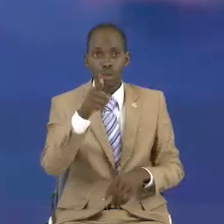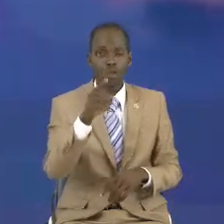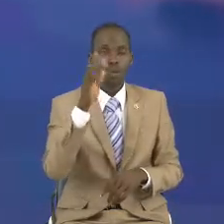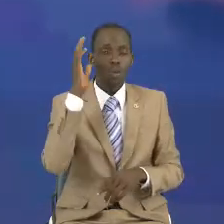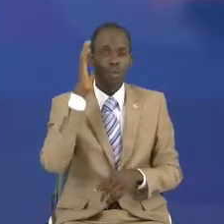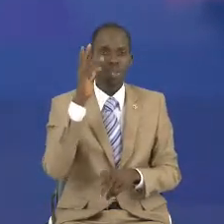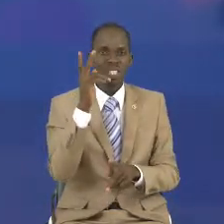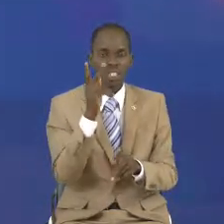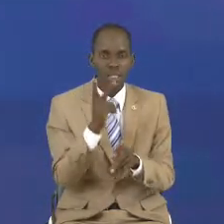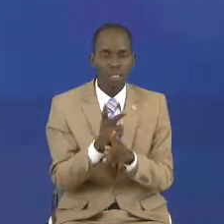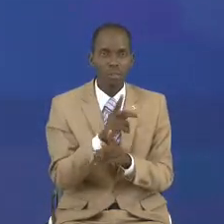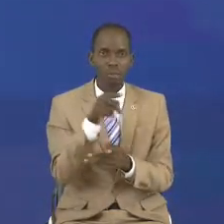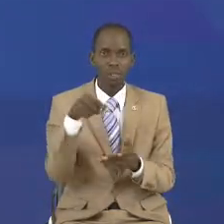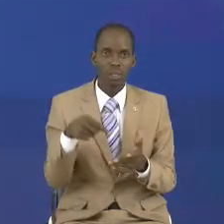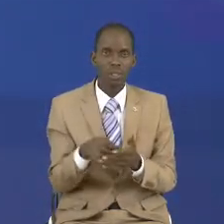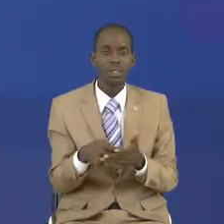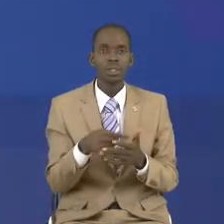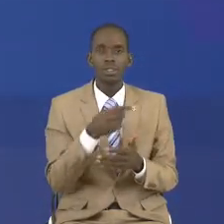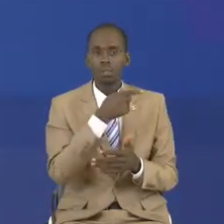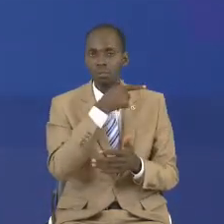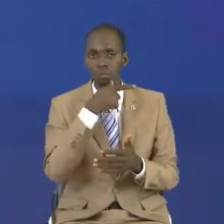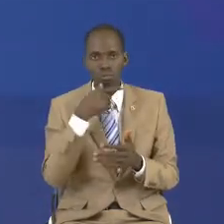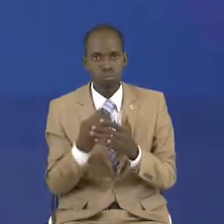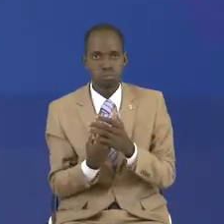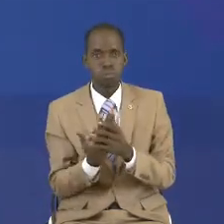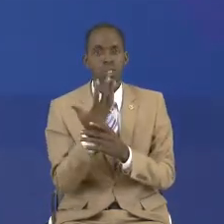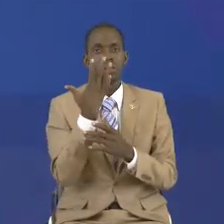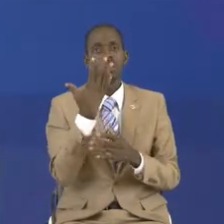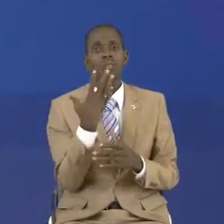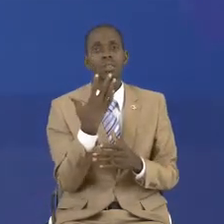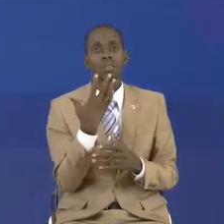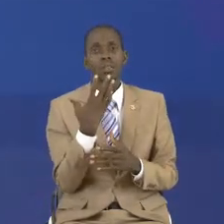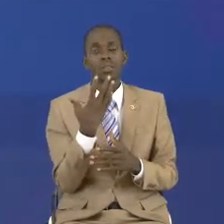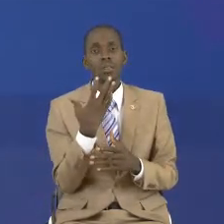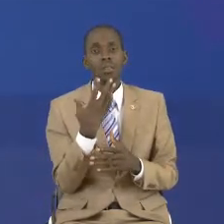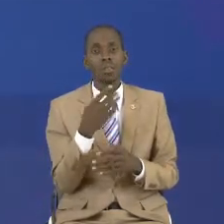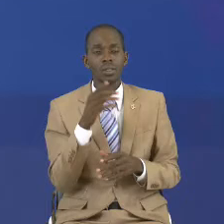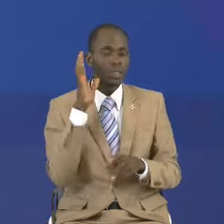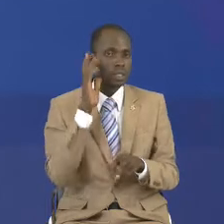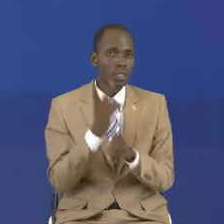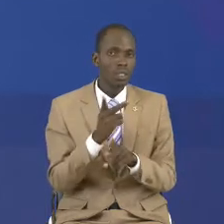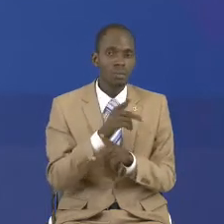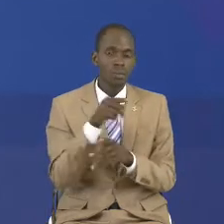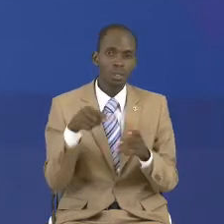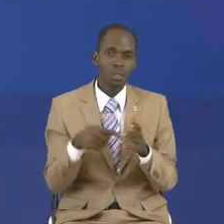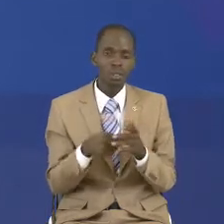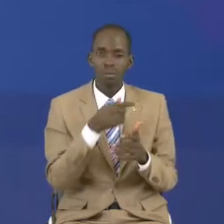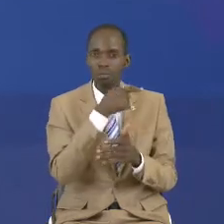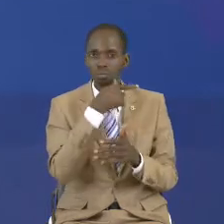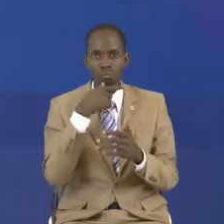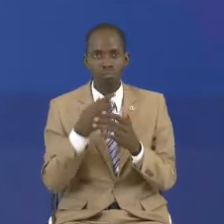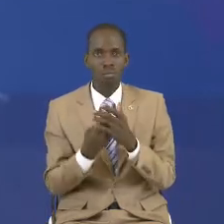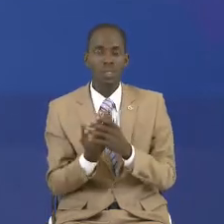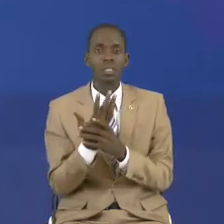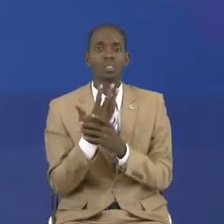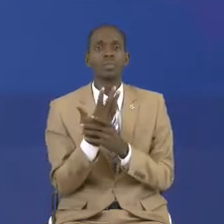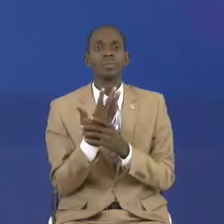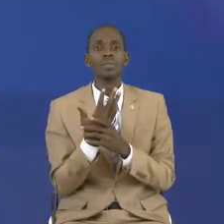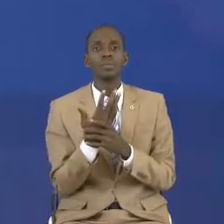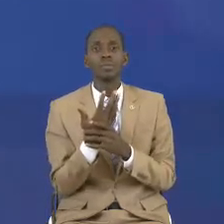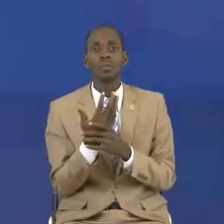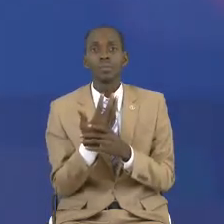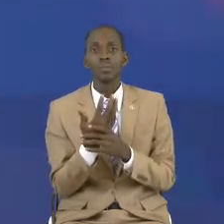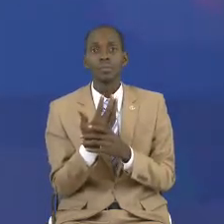guardian keep this guardian keep this guarding